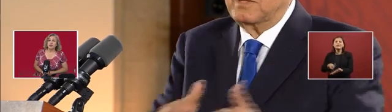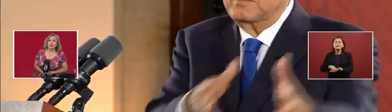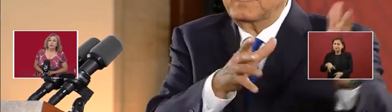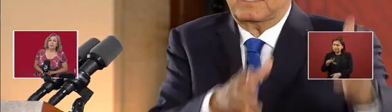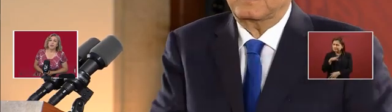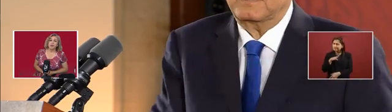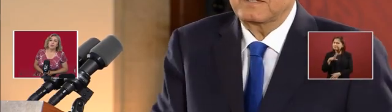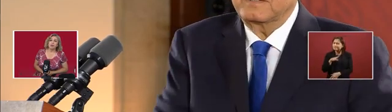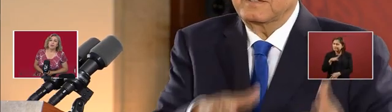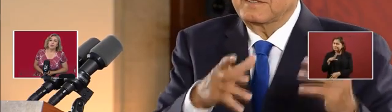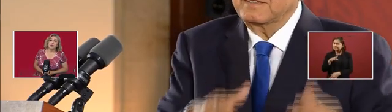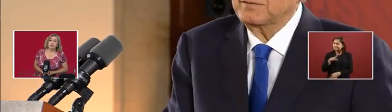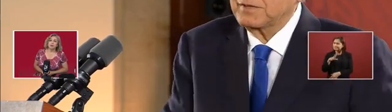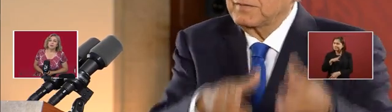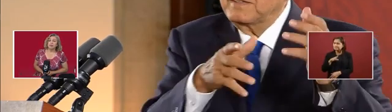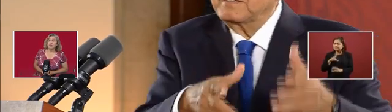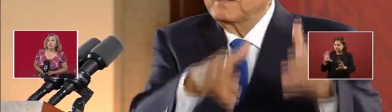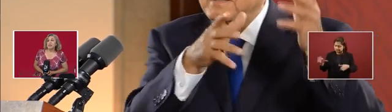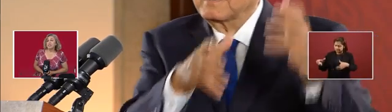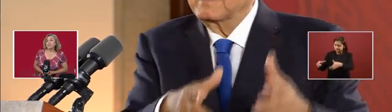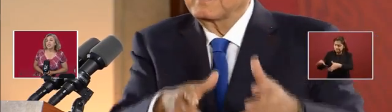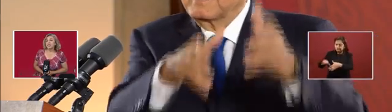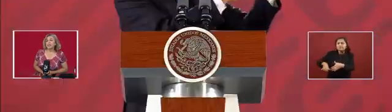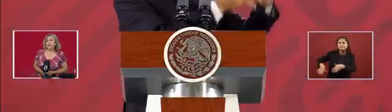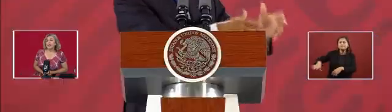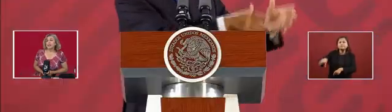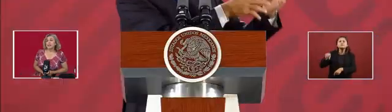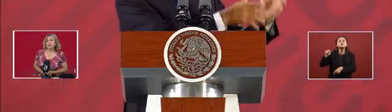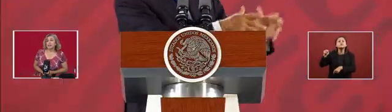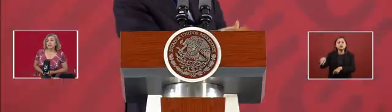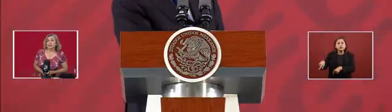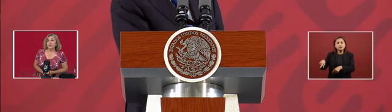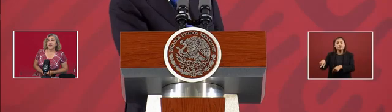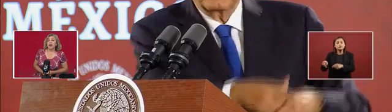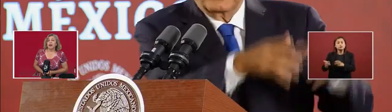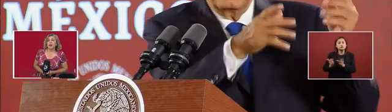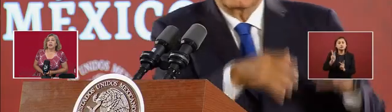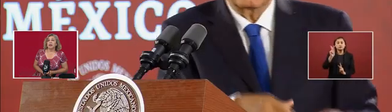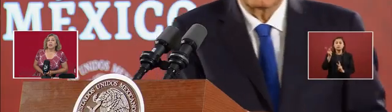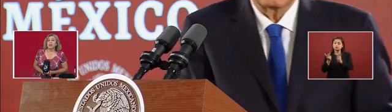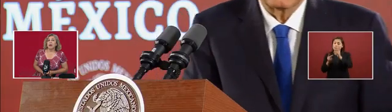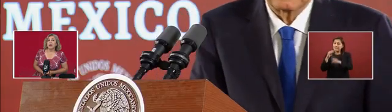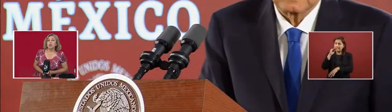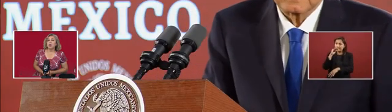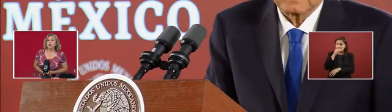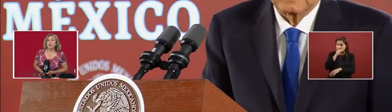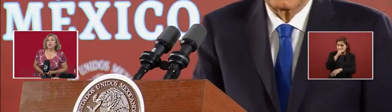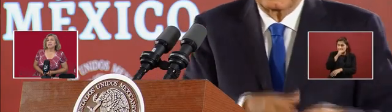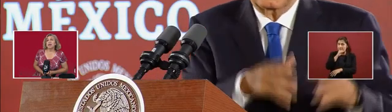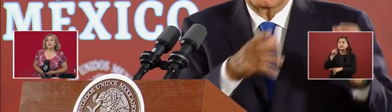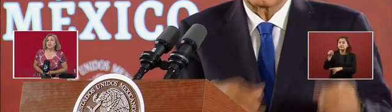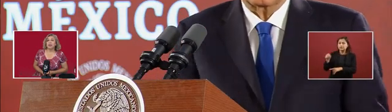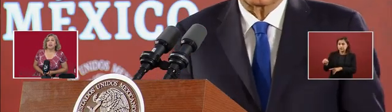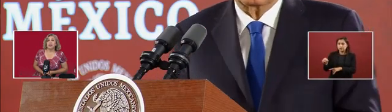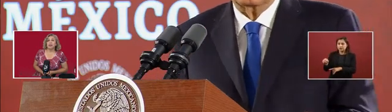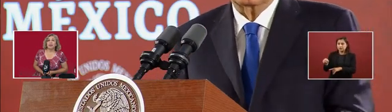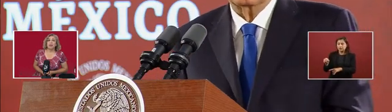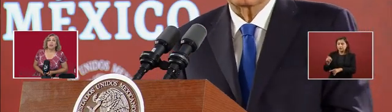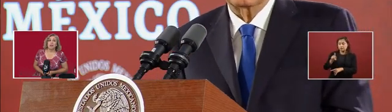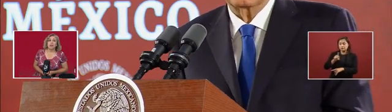nuestro papel. That is Lo our vamos a part, seguir haciendo. and we're going to continue Vamos to a do that. escuchar a los trabajadores, And we're going to listen to